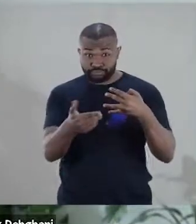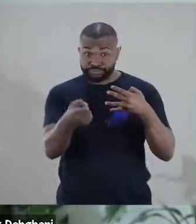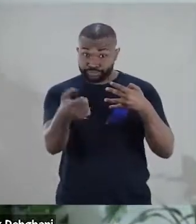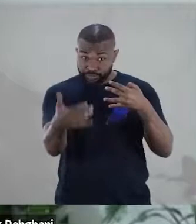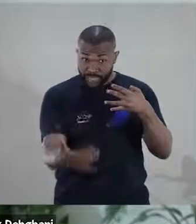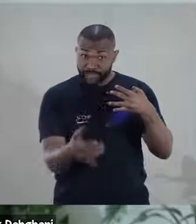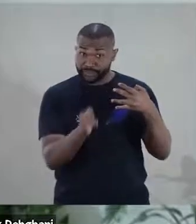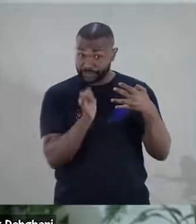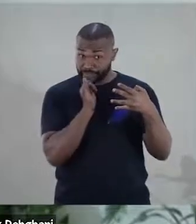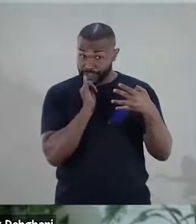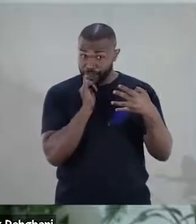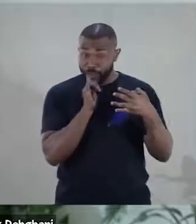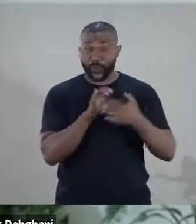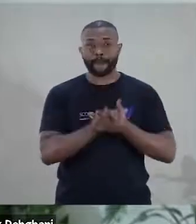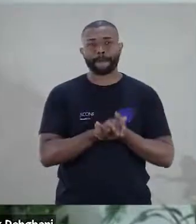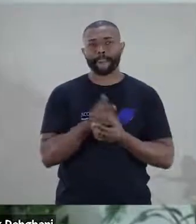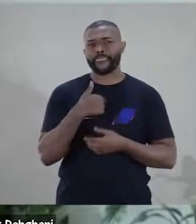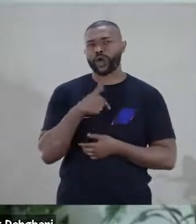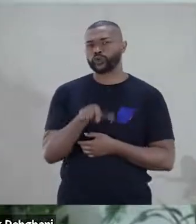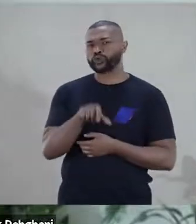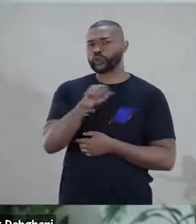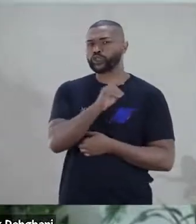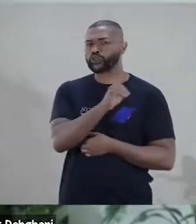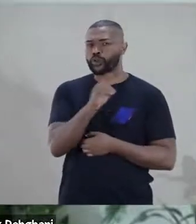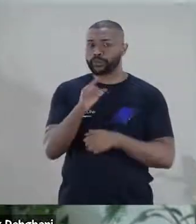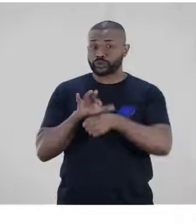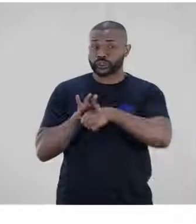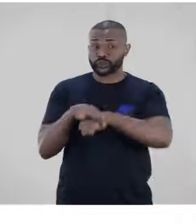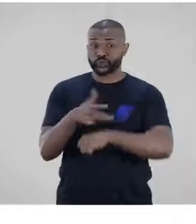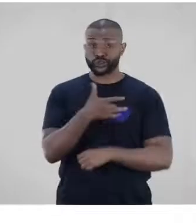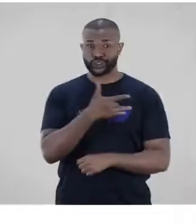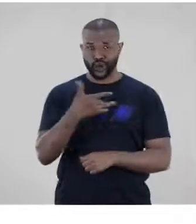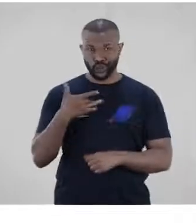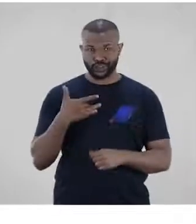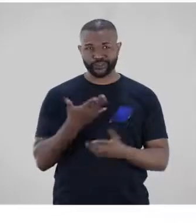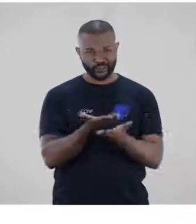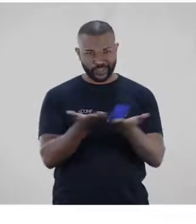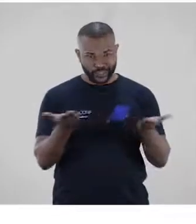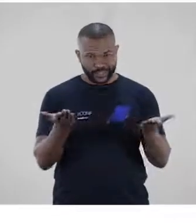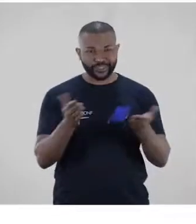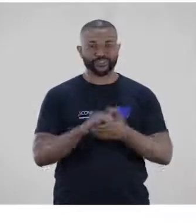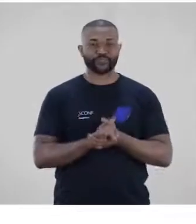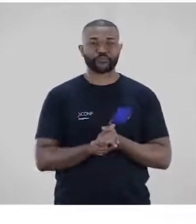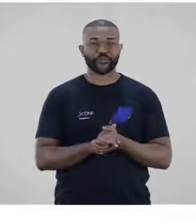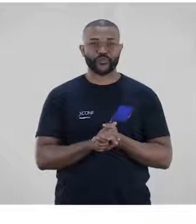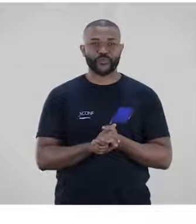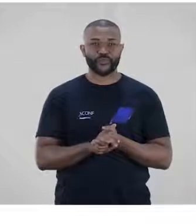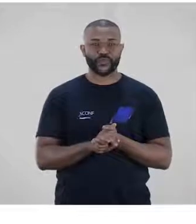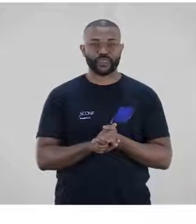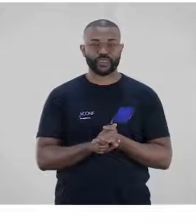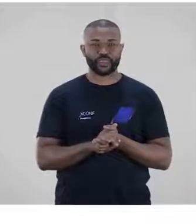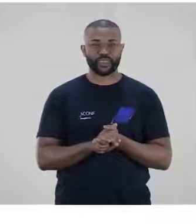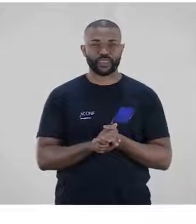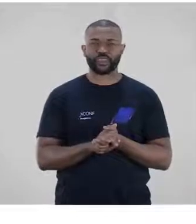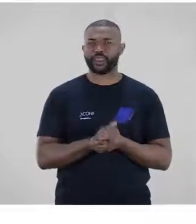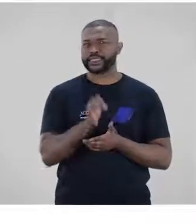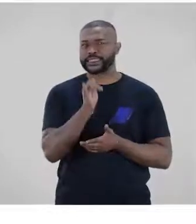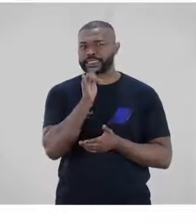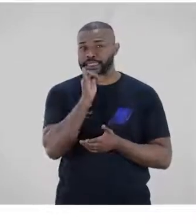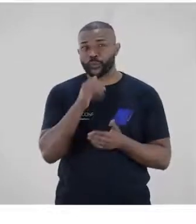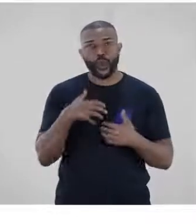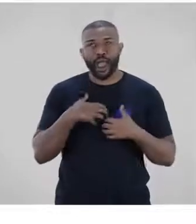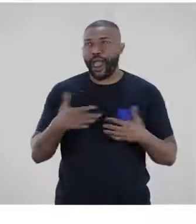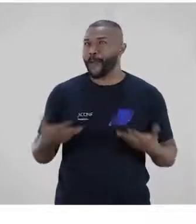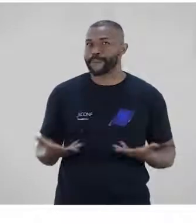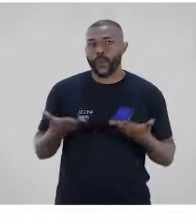chosen the domain of health insurance for you. It's not the most exciting domain, but it's related to our health.